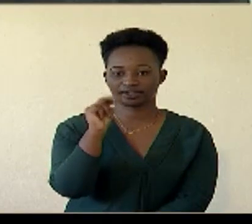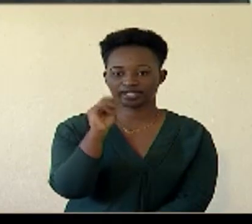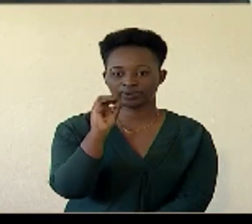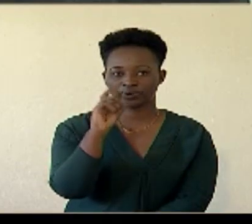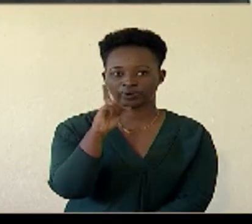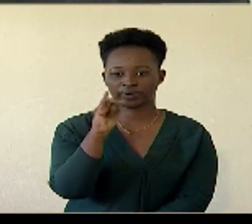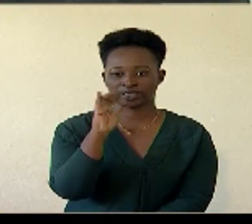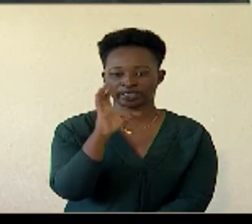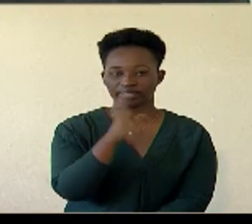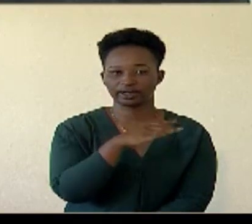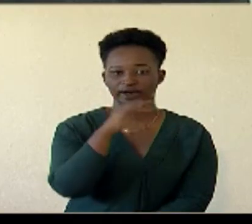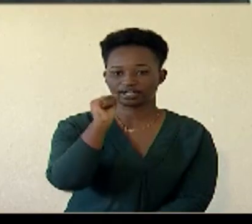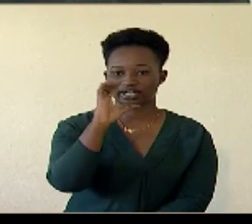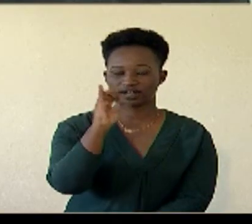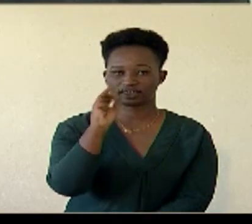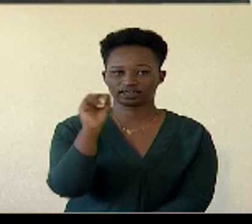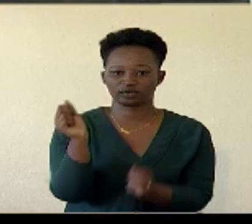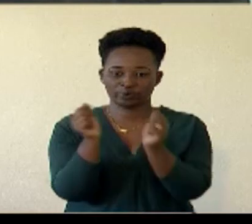acid, that is